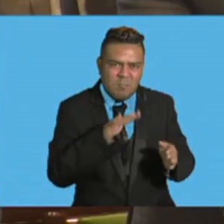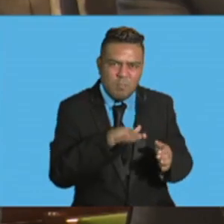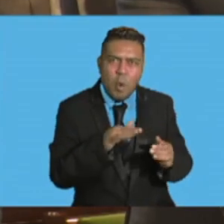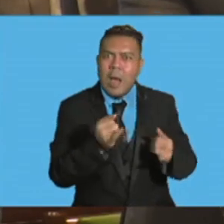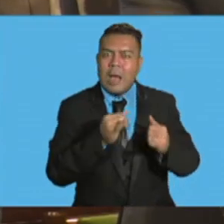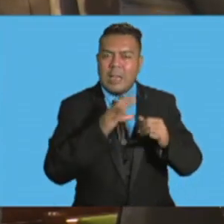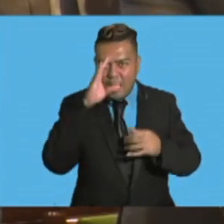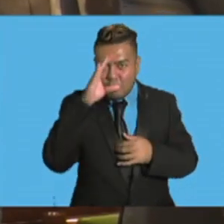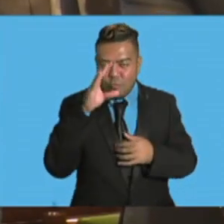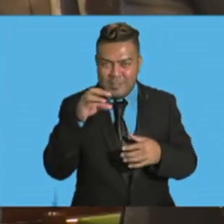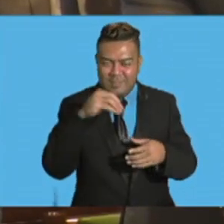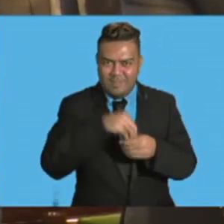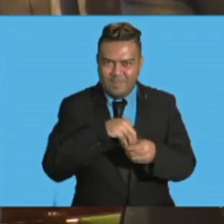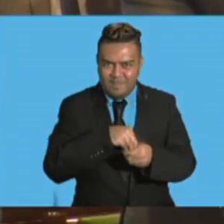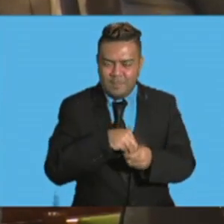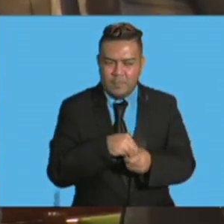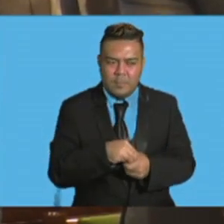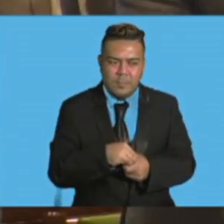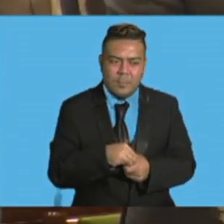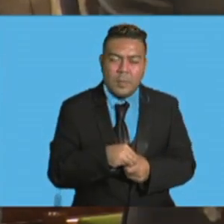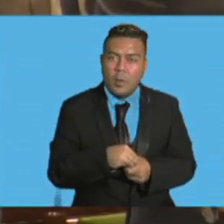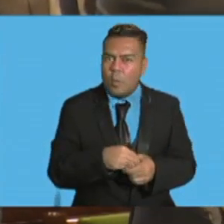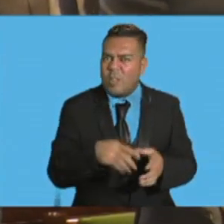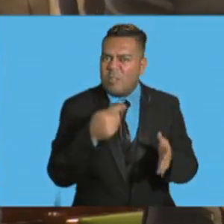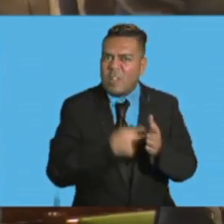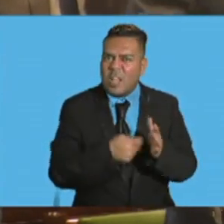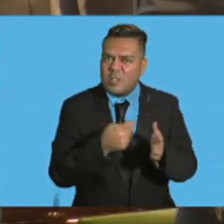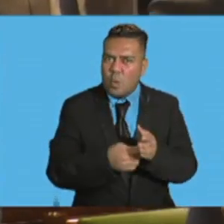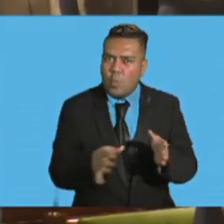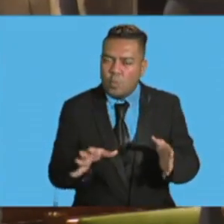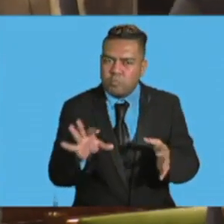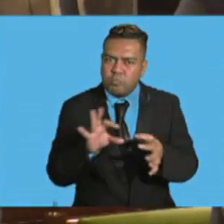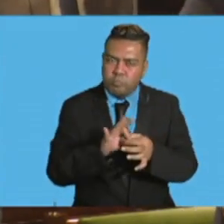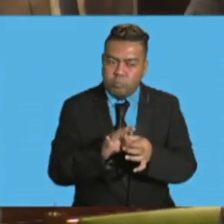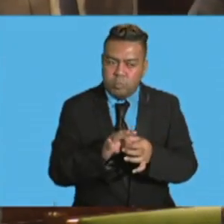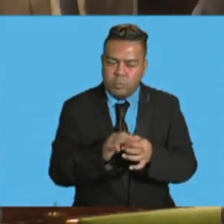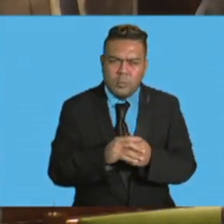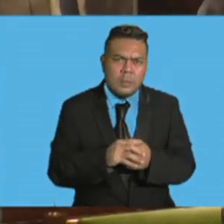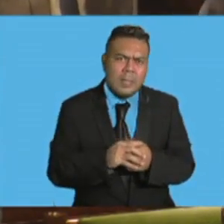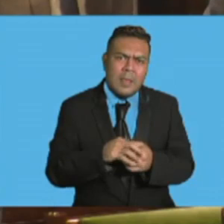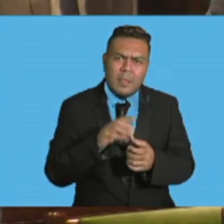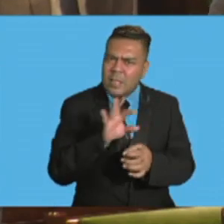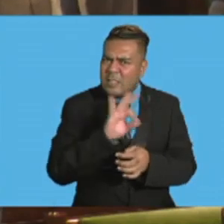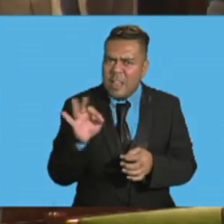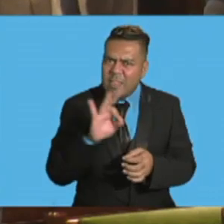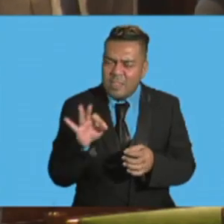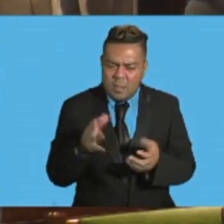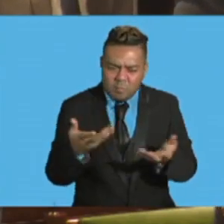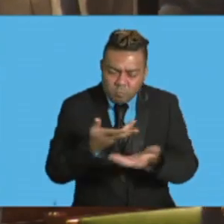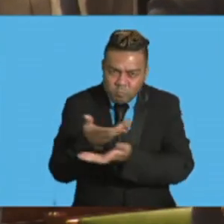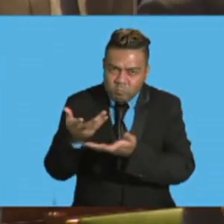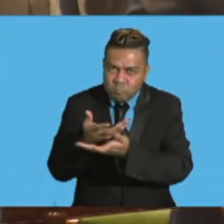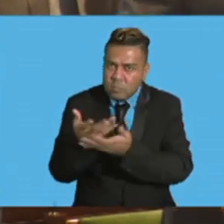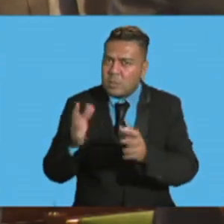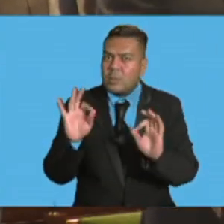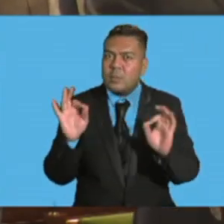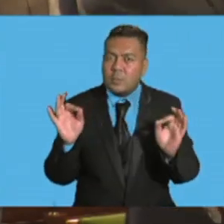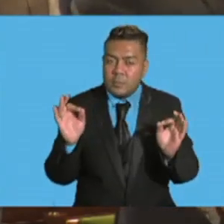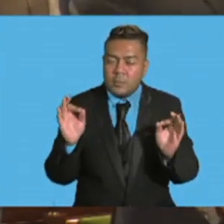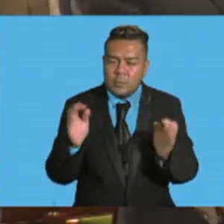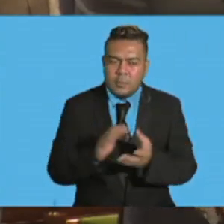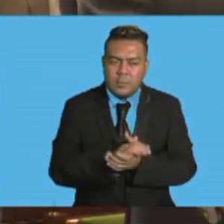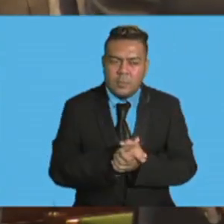the guise of tax cooperation. Mr. Speaker, sir, as said in Parliament previously, there was no consensus. There